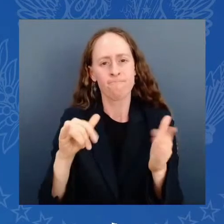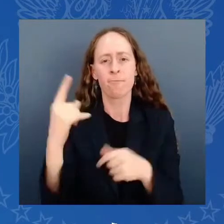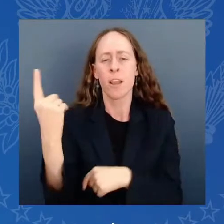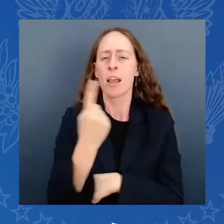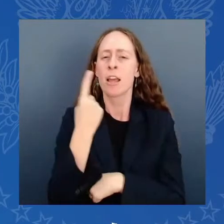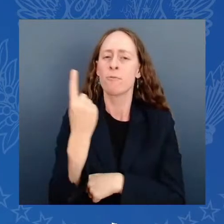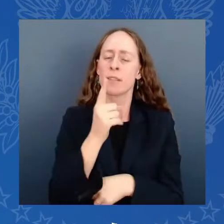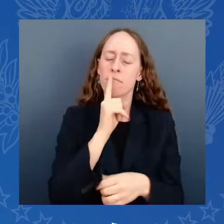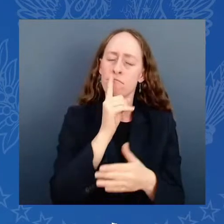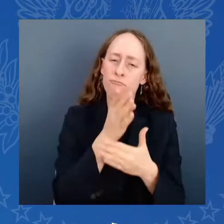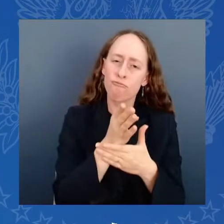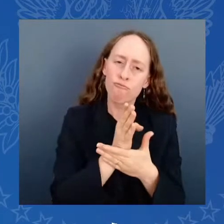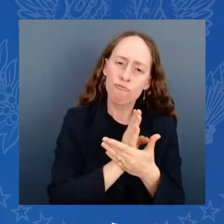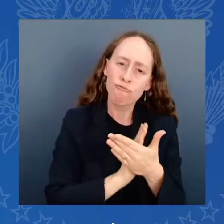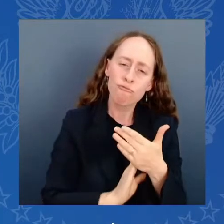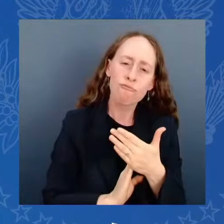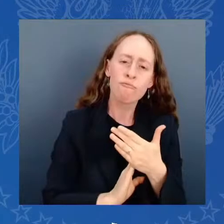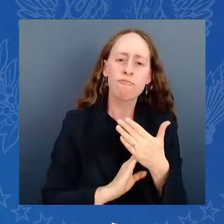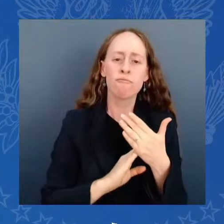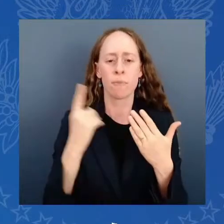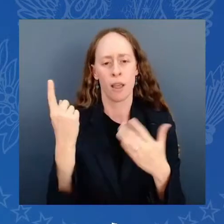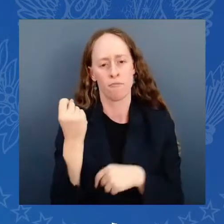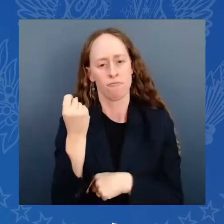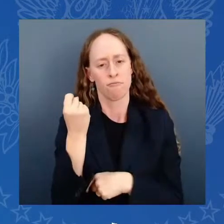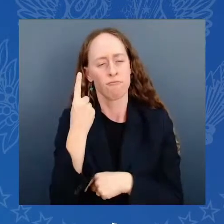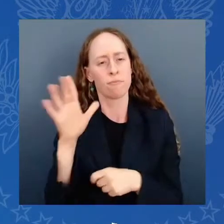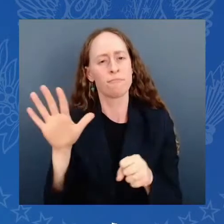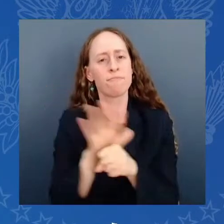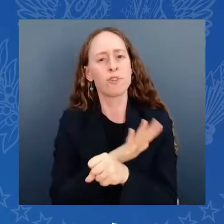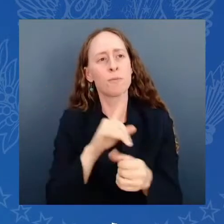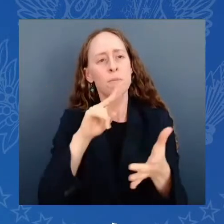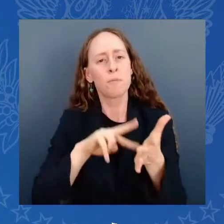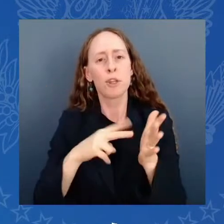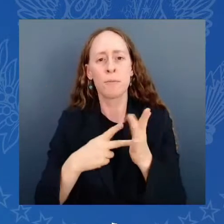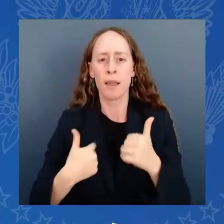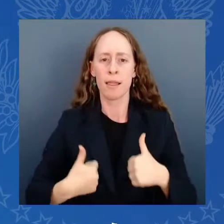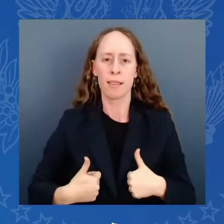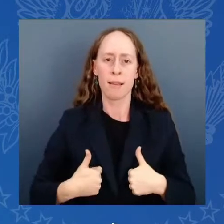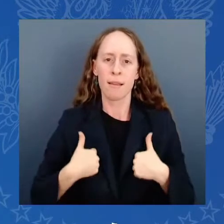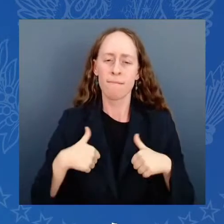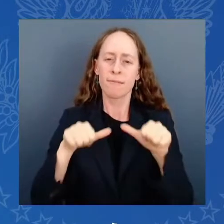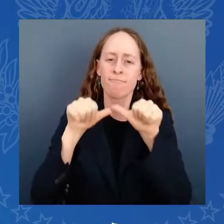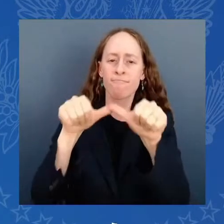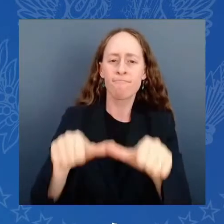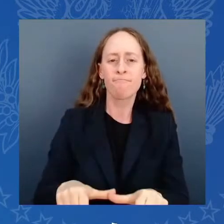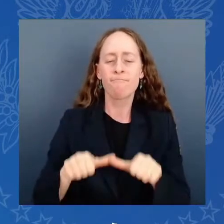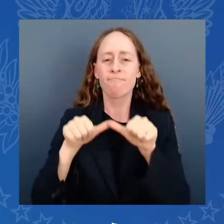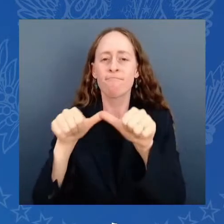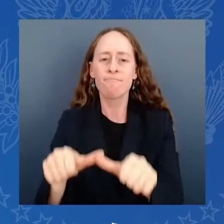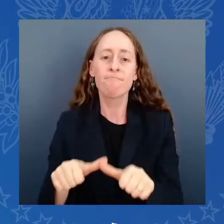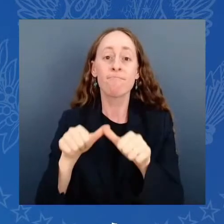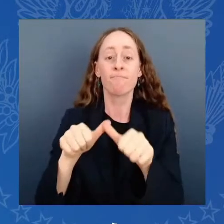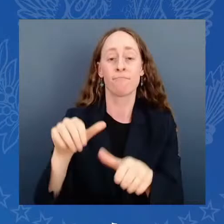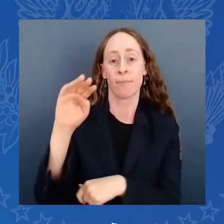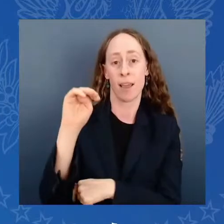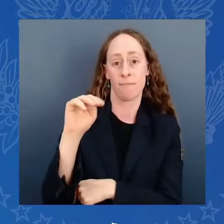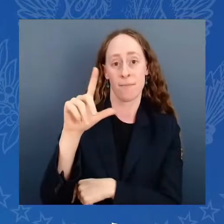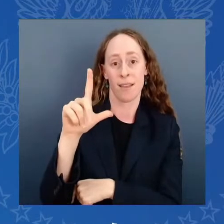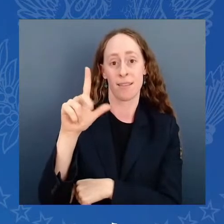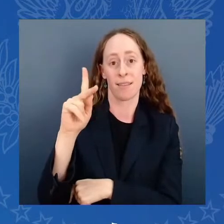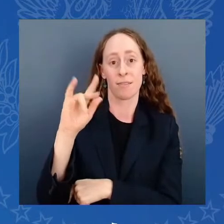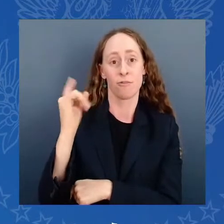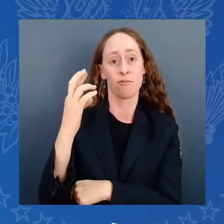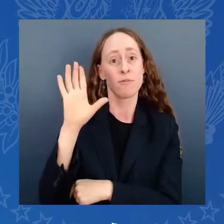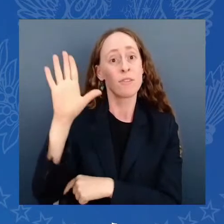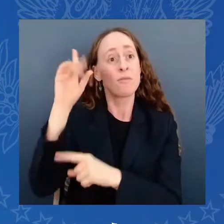heritage of Martin Luther King." To introduce the President of the United States, ladies and gentlemen, please join me in